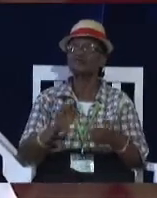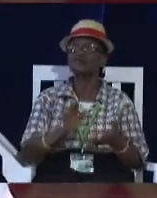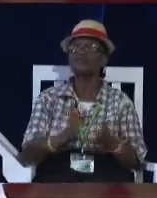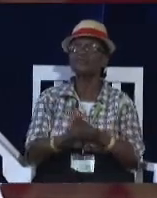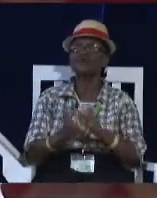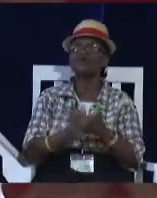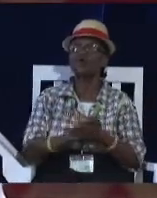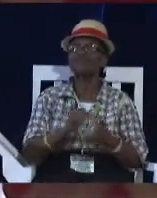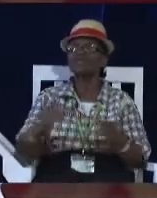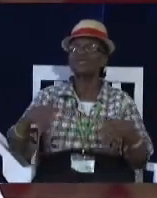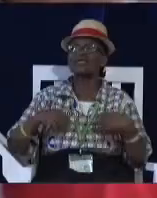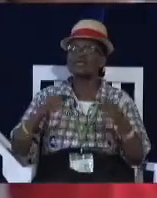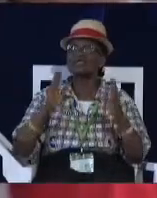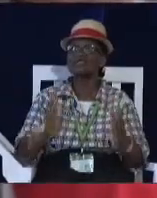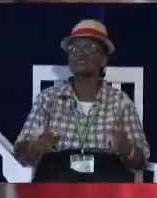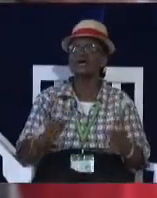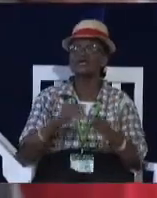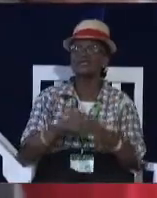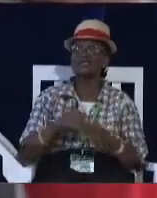Jesus.